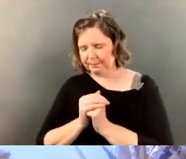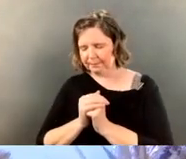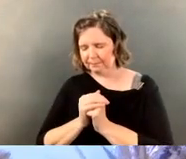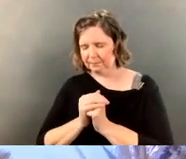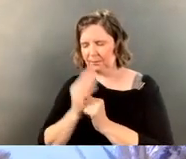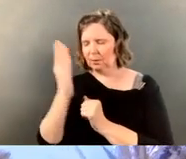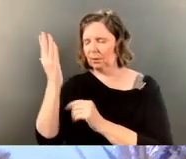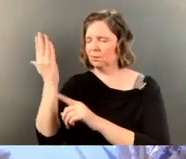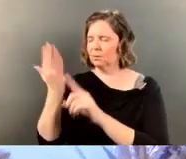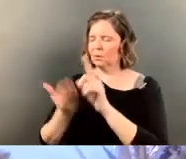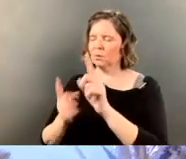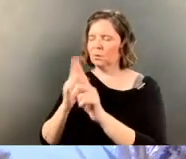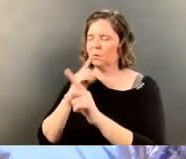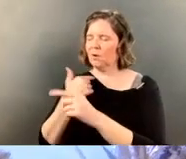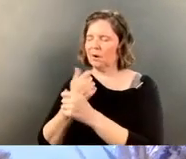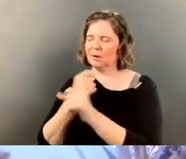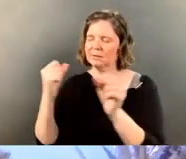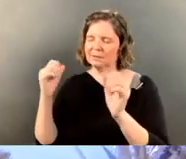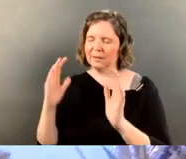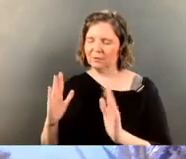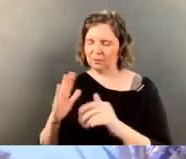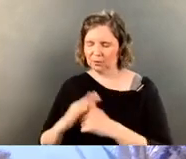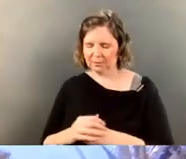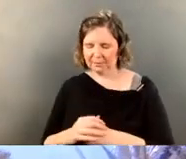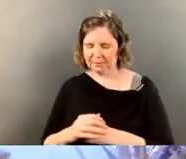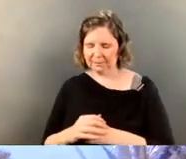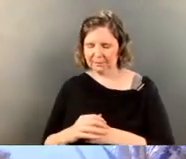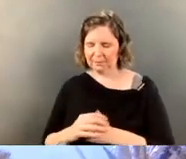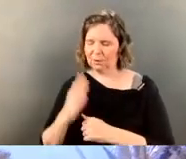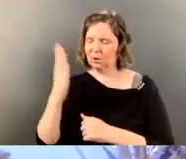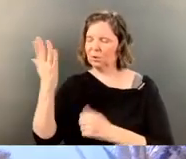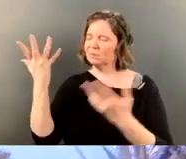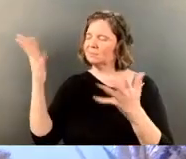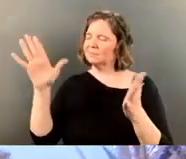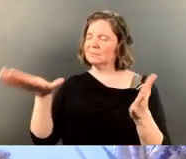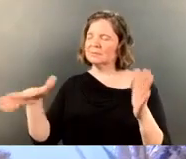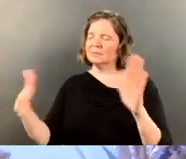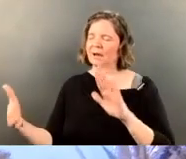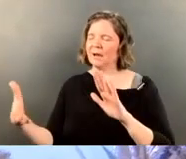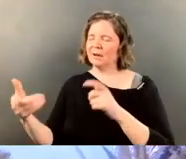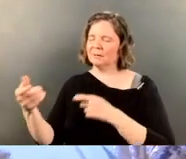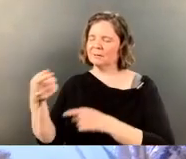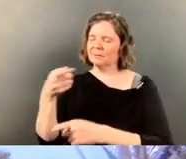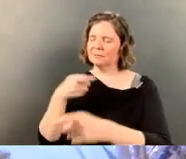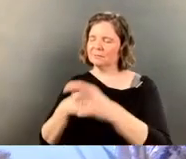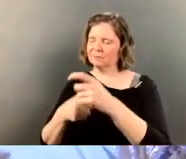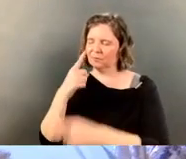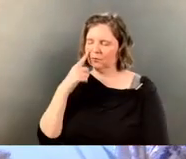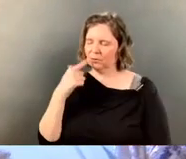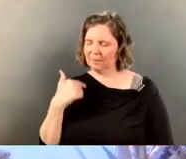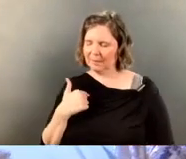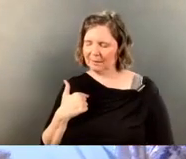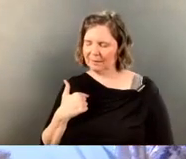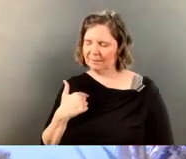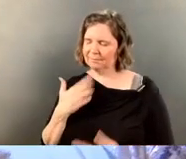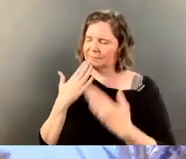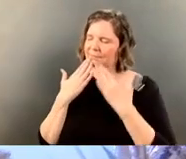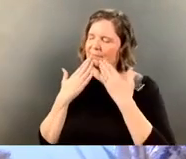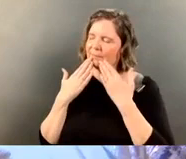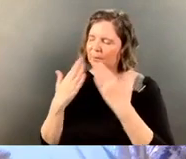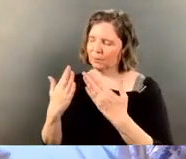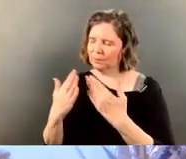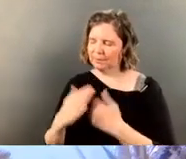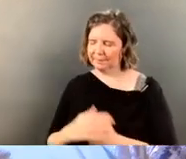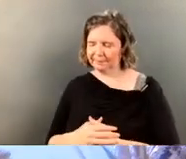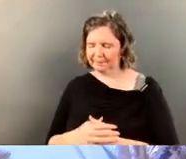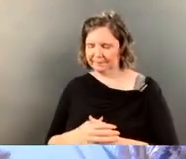You are our Savior. You died for me. Thank you.